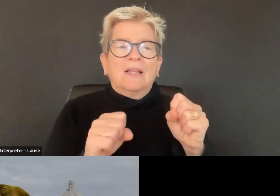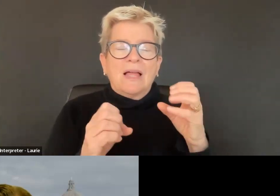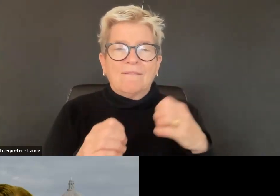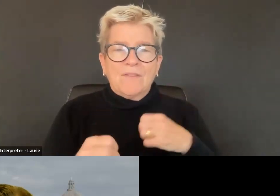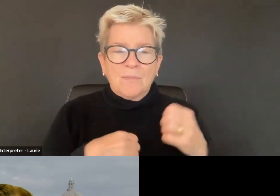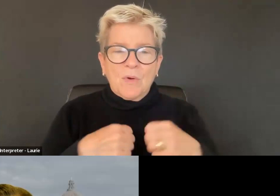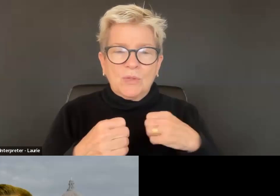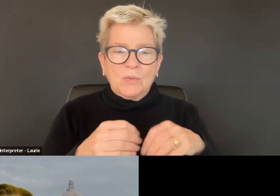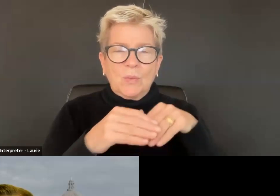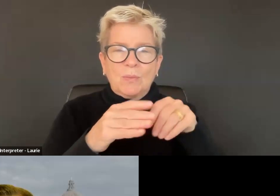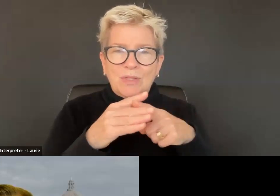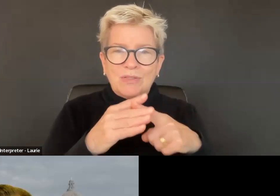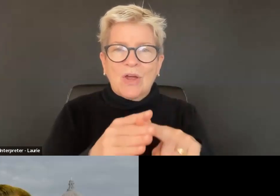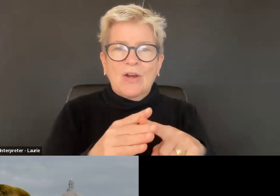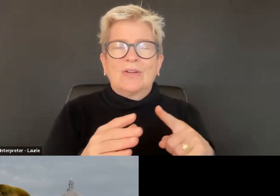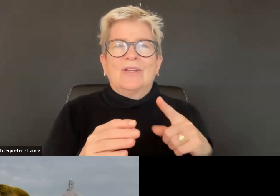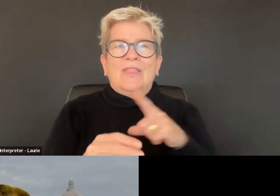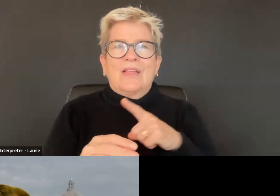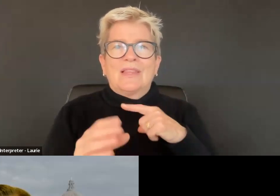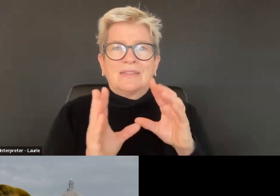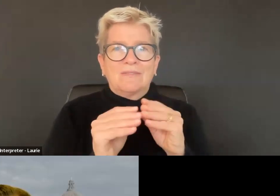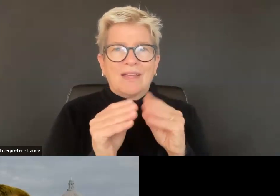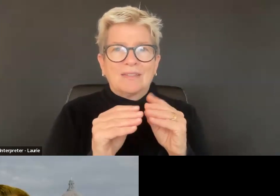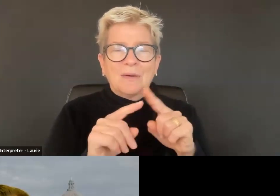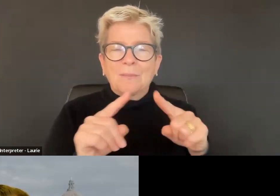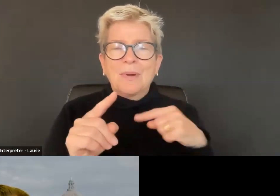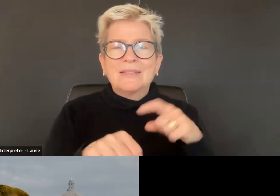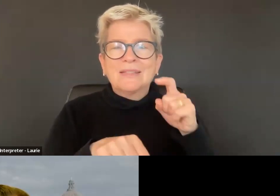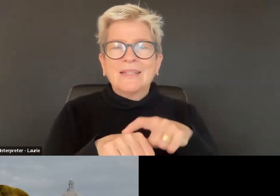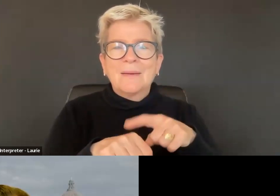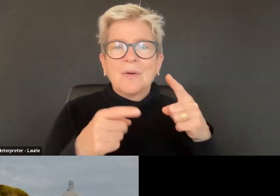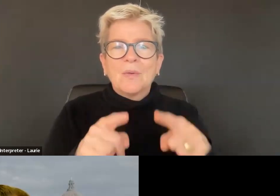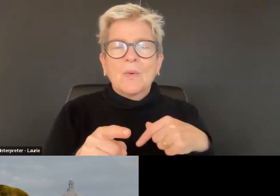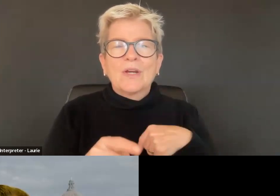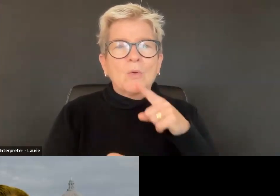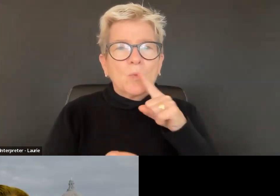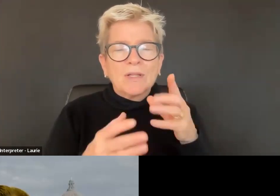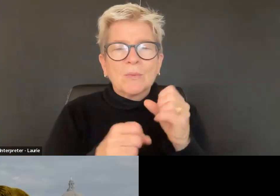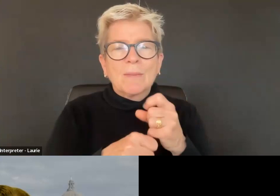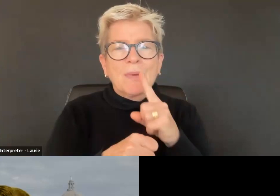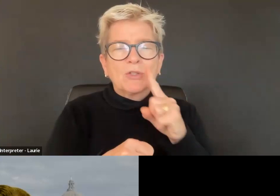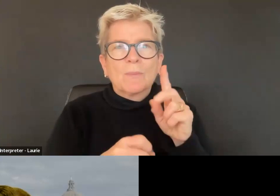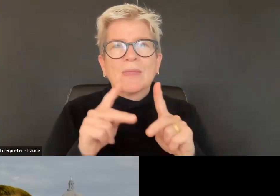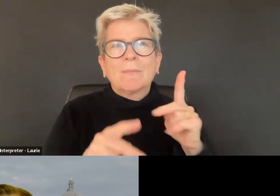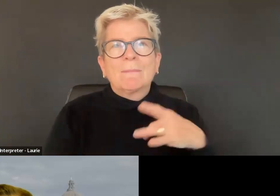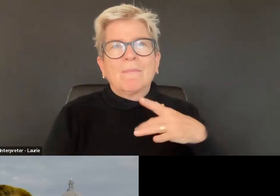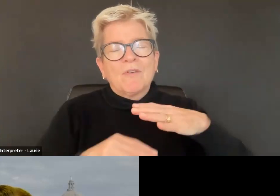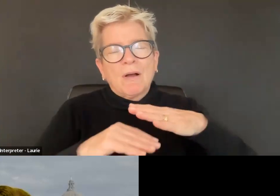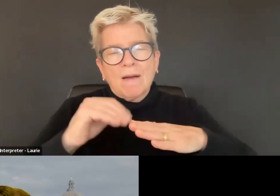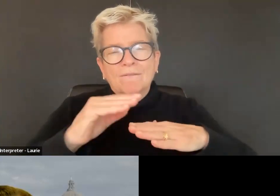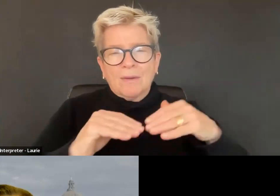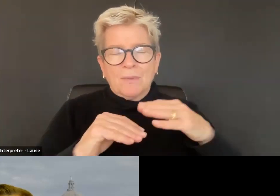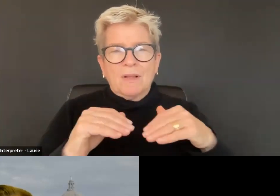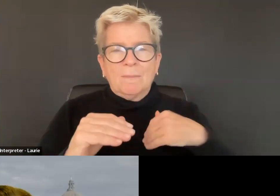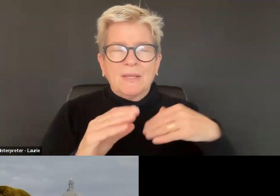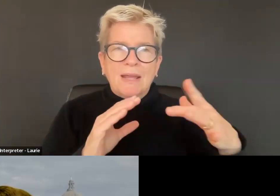into the legislative session. But this is a time where I really want to make sure everyone feels very comfortable